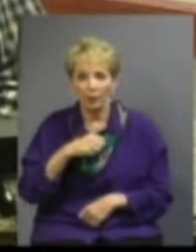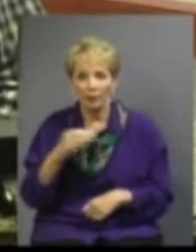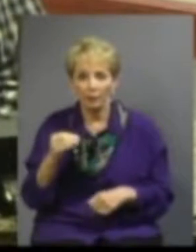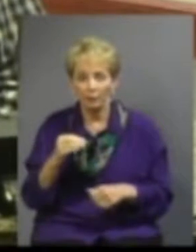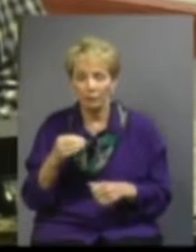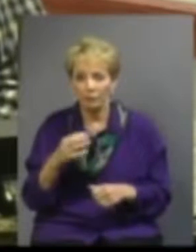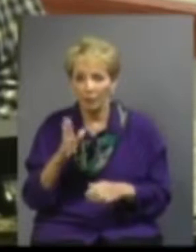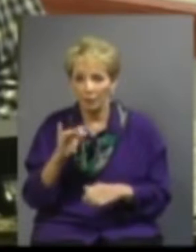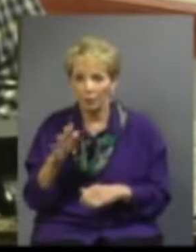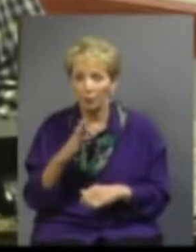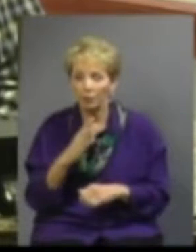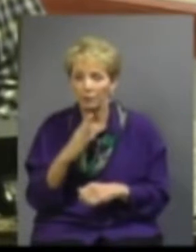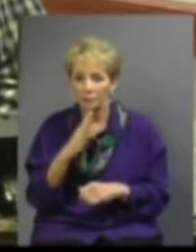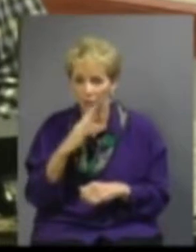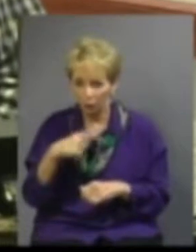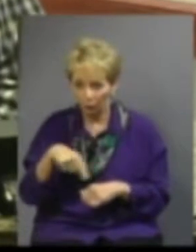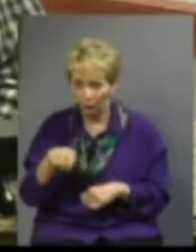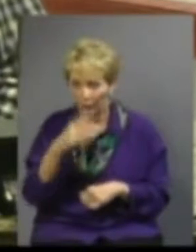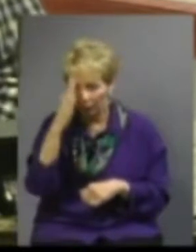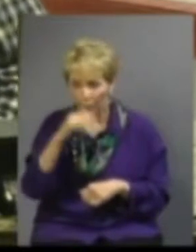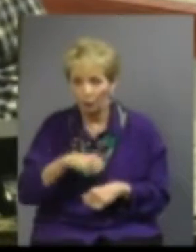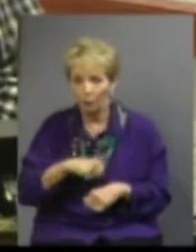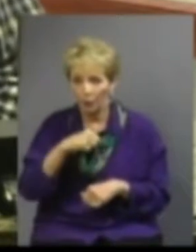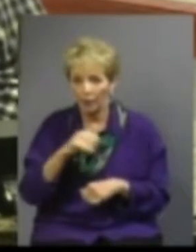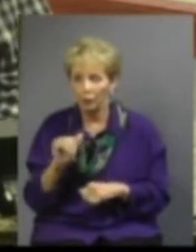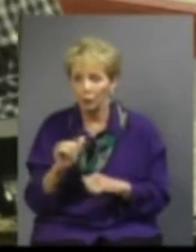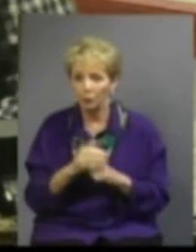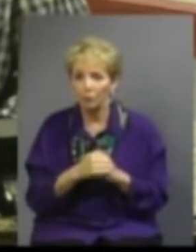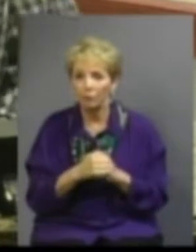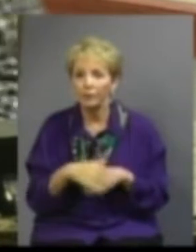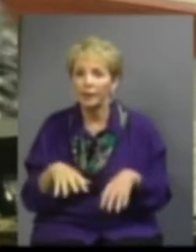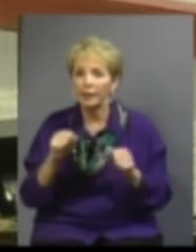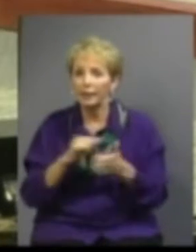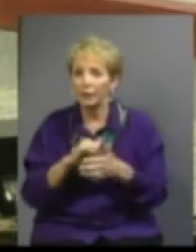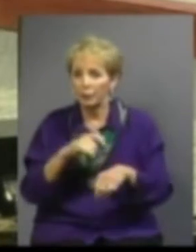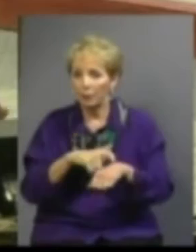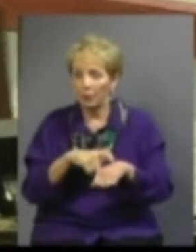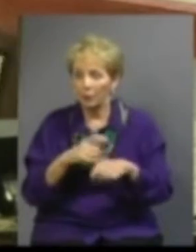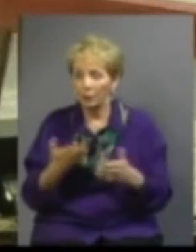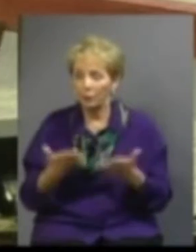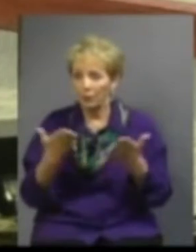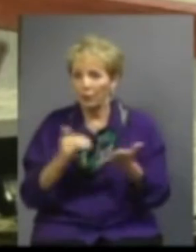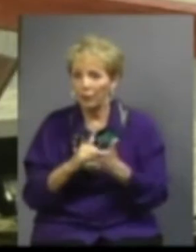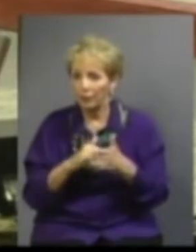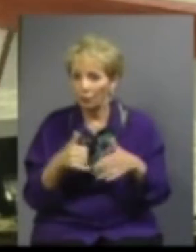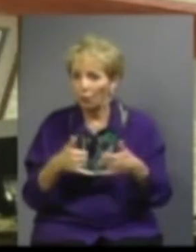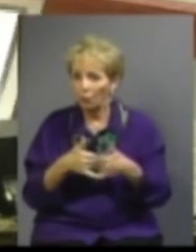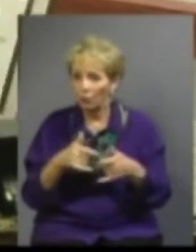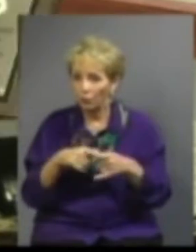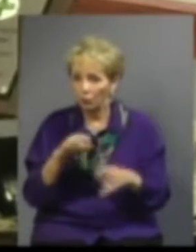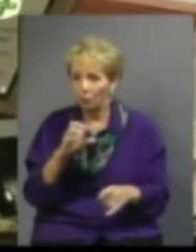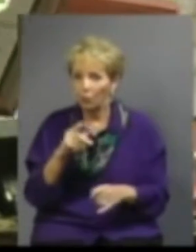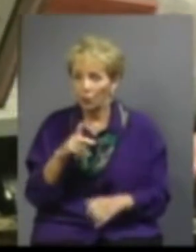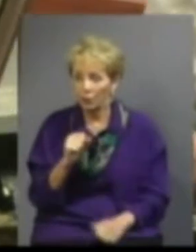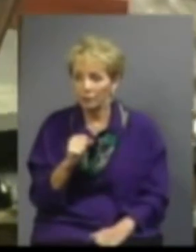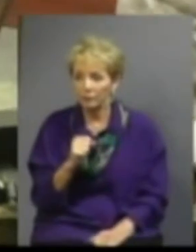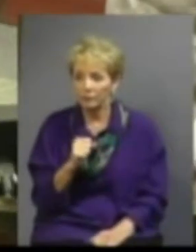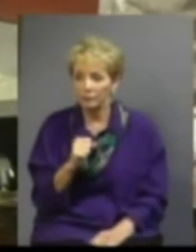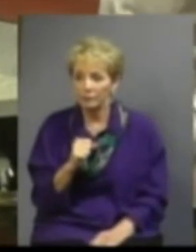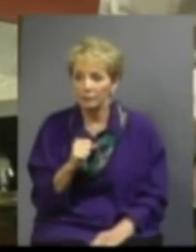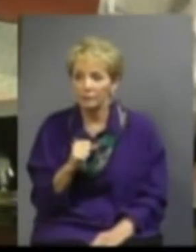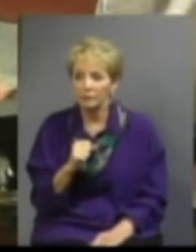minute ago, I think you are. And I'd like to take this moment to present this award to Brooks